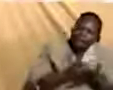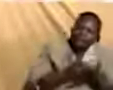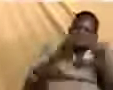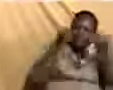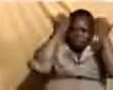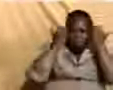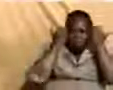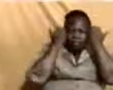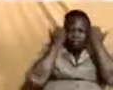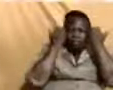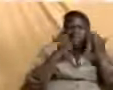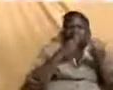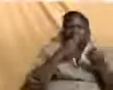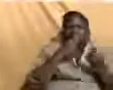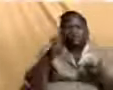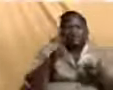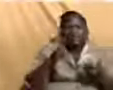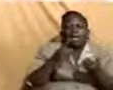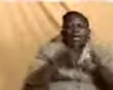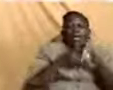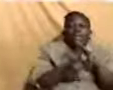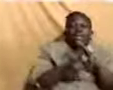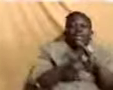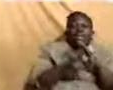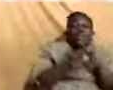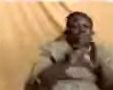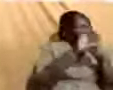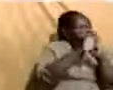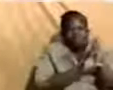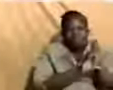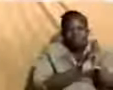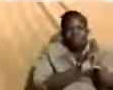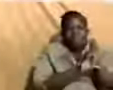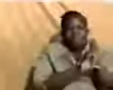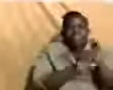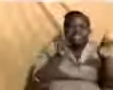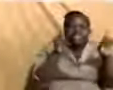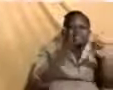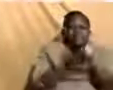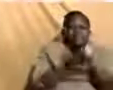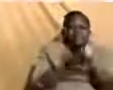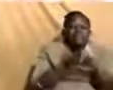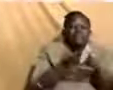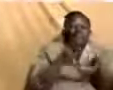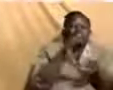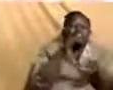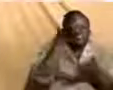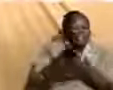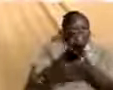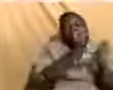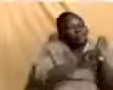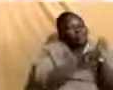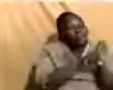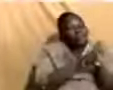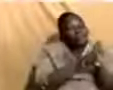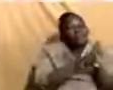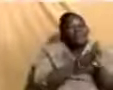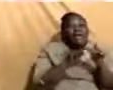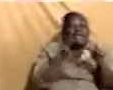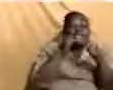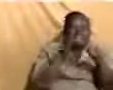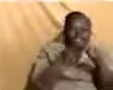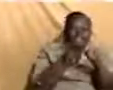as unconstitutional the replaced law, the previous law had already been repealed. It was no longer in existence. Unless